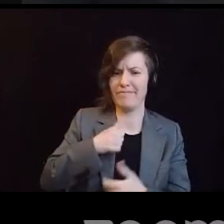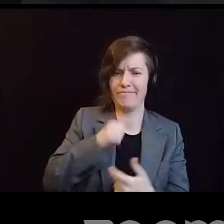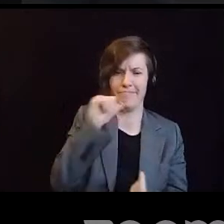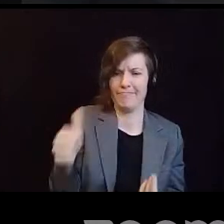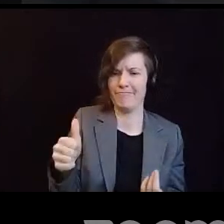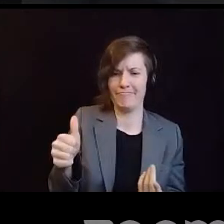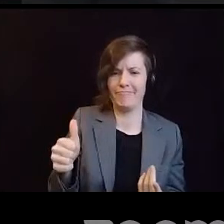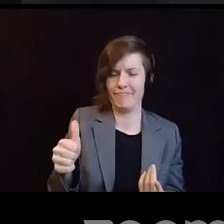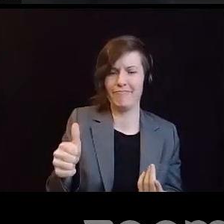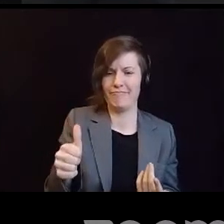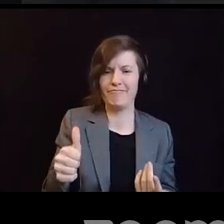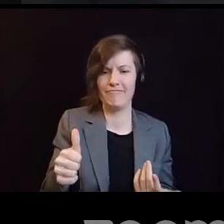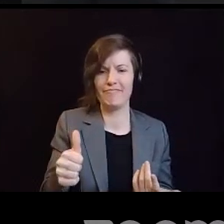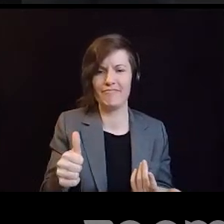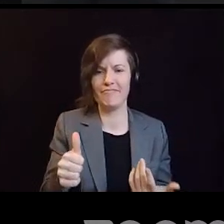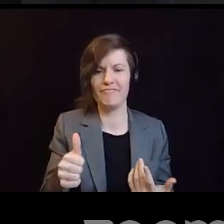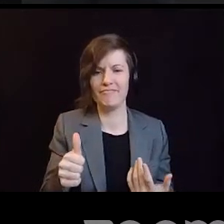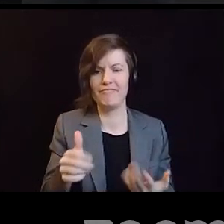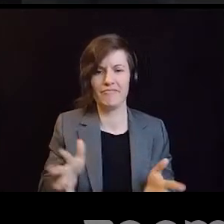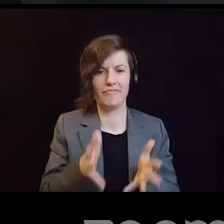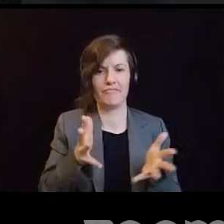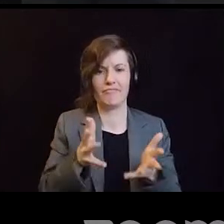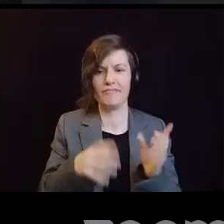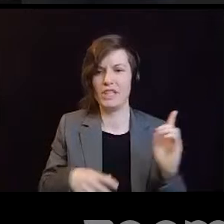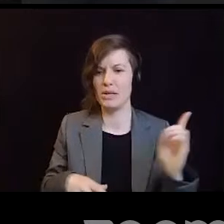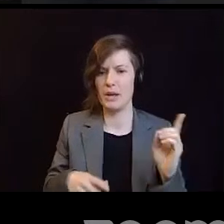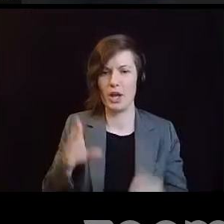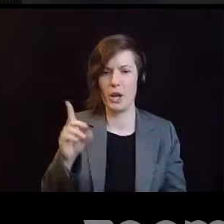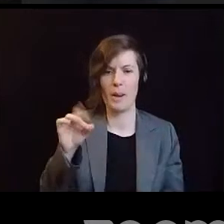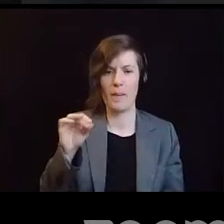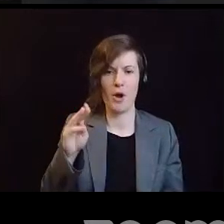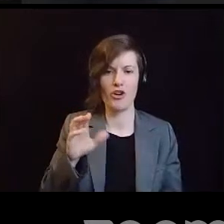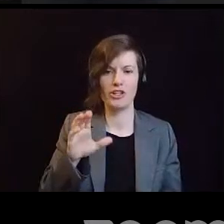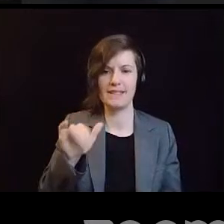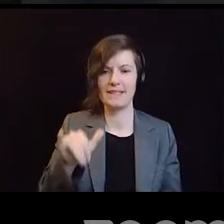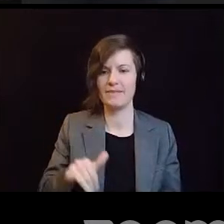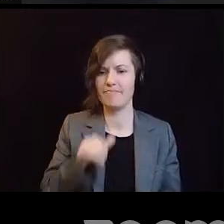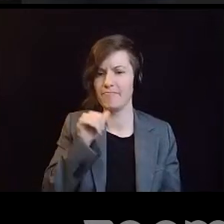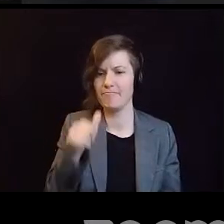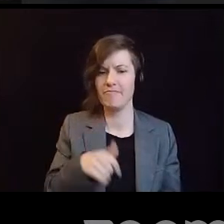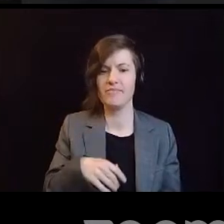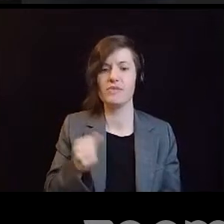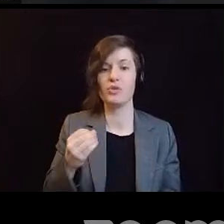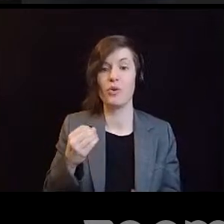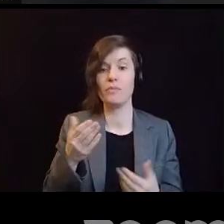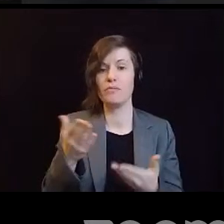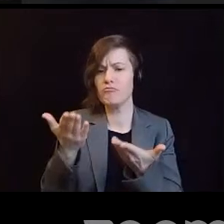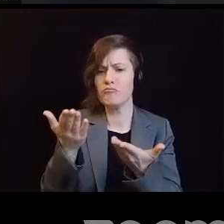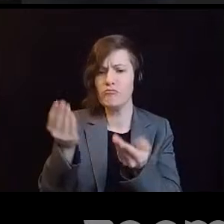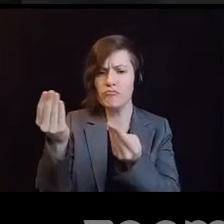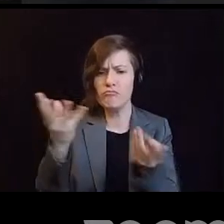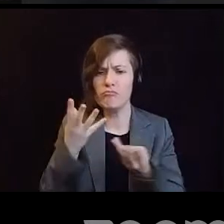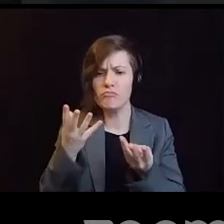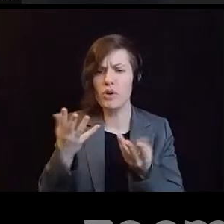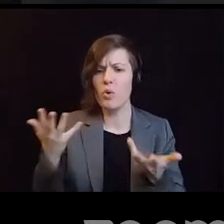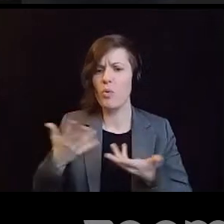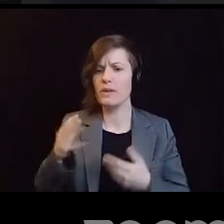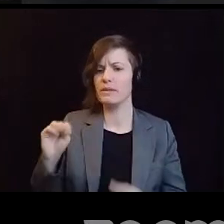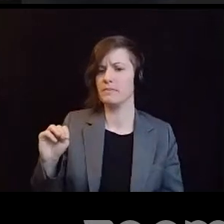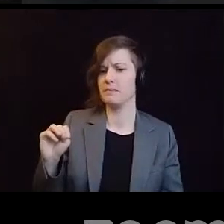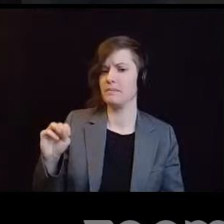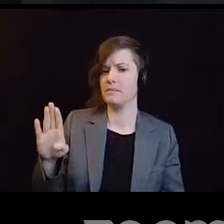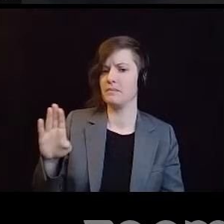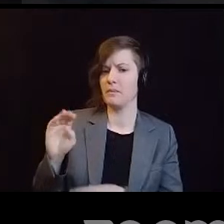With that framing, can you tell us, if anything, what is the Muslim Brotherhood learning at this stage in